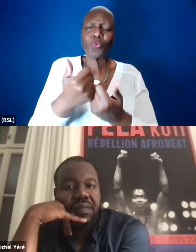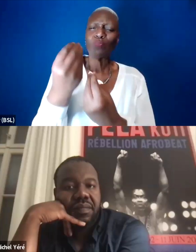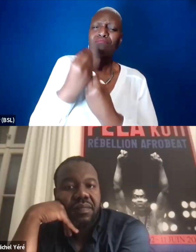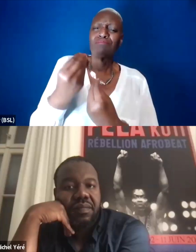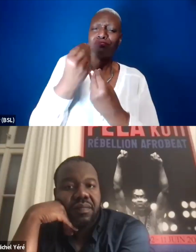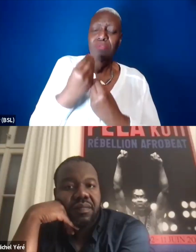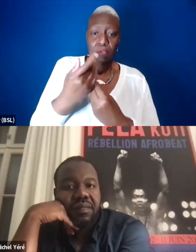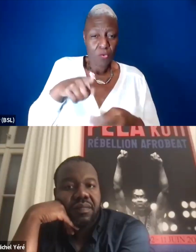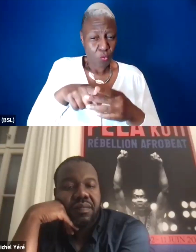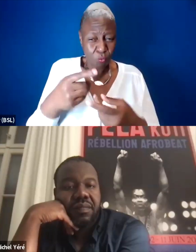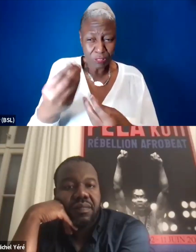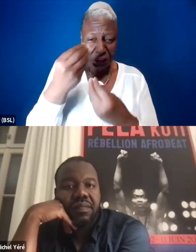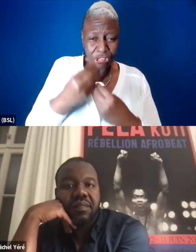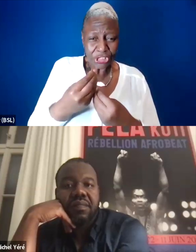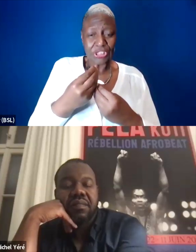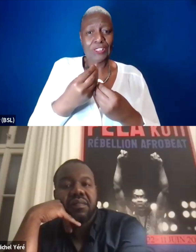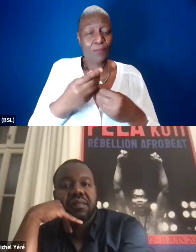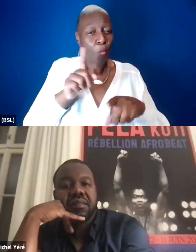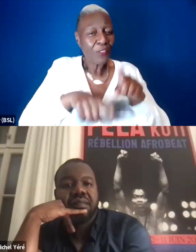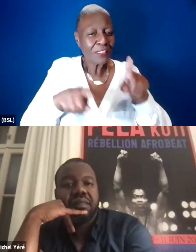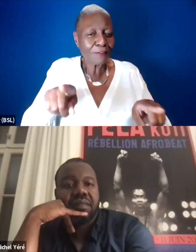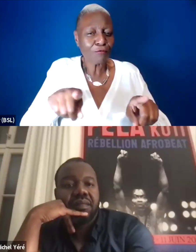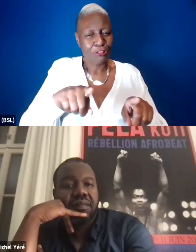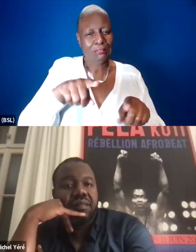who teaches him this register of Armenian. And in